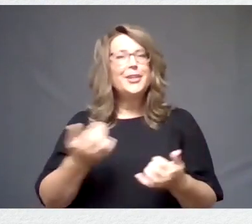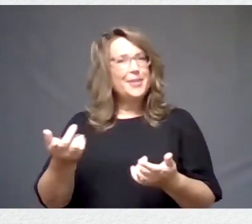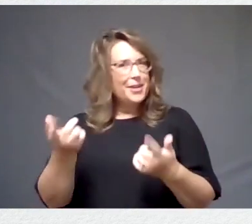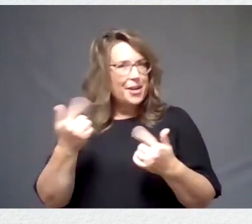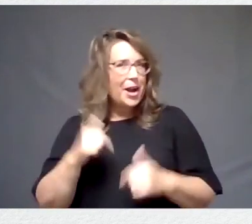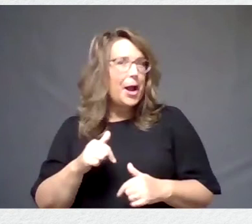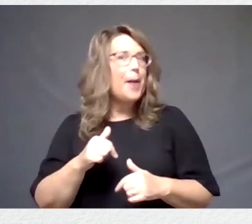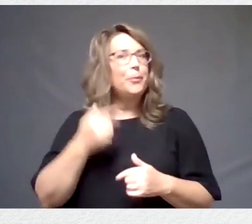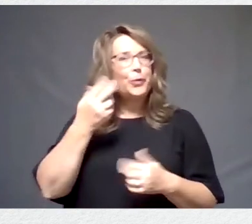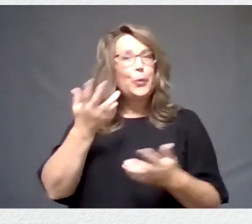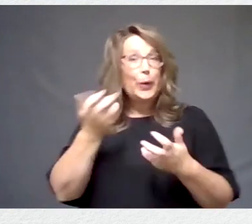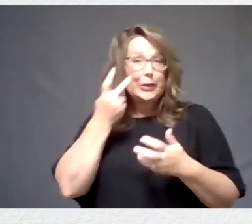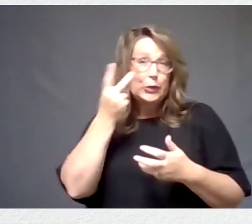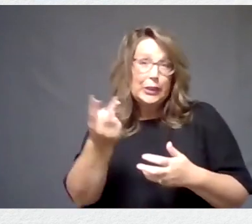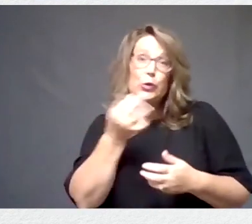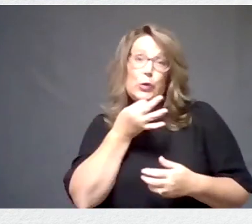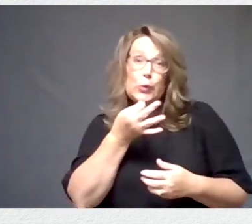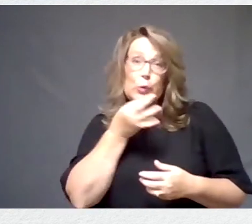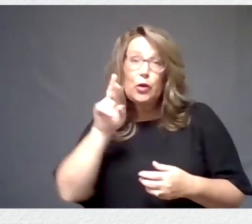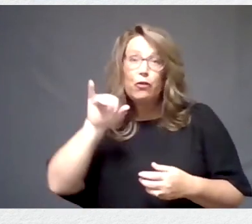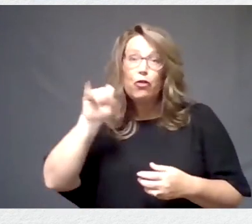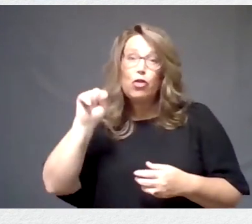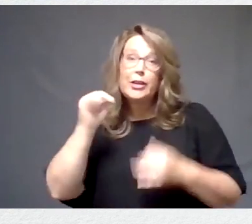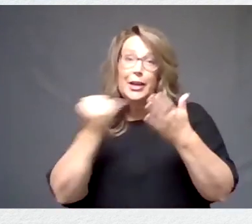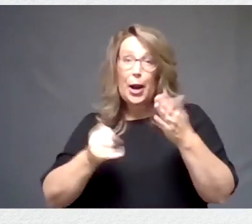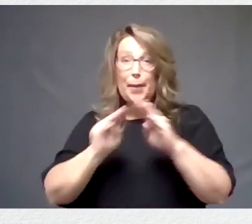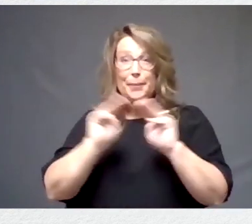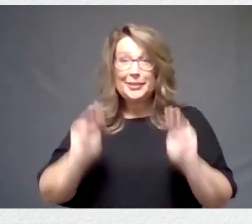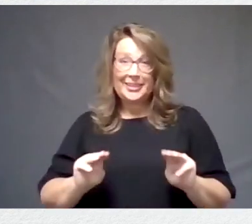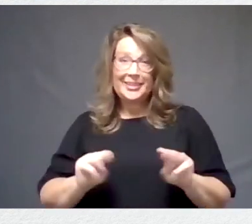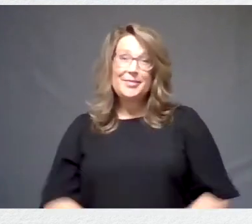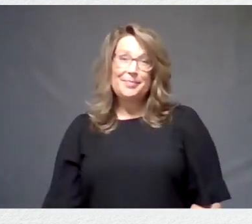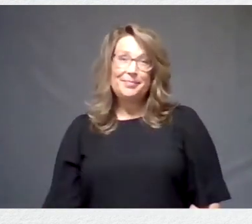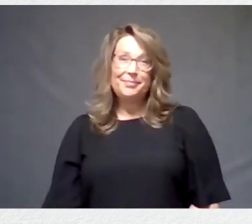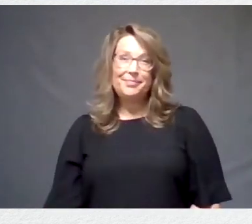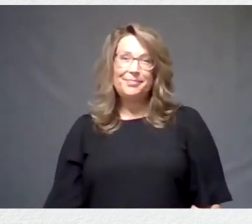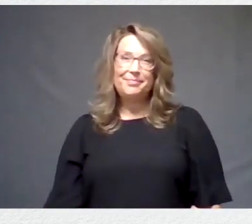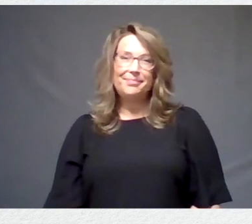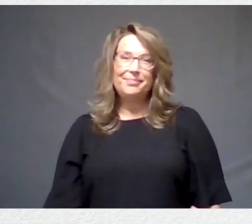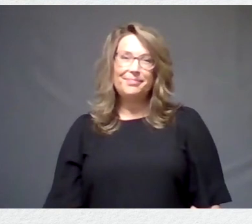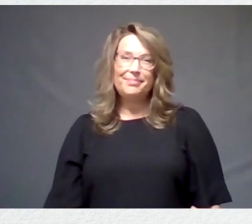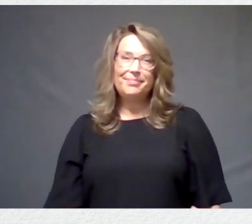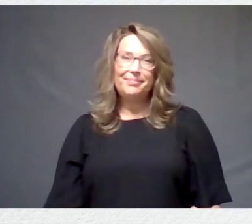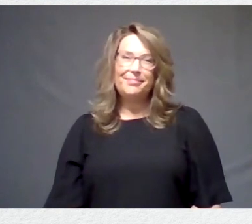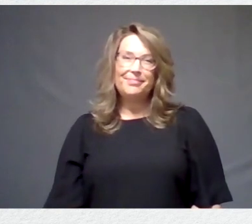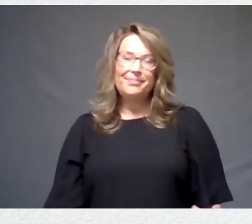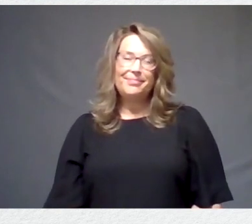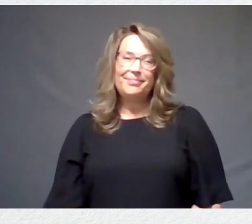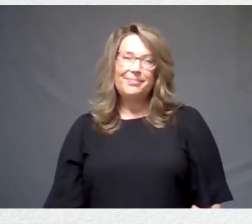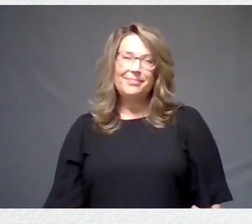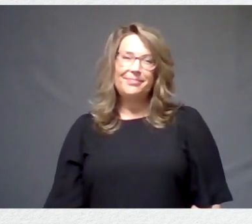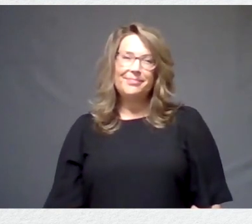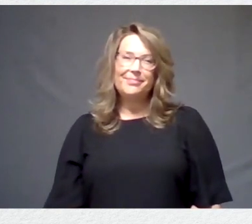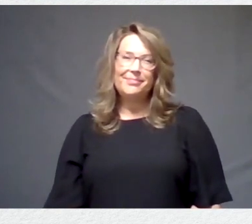Museum very soon. Gracias por acompañarnos el día de hoy en la hora de cuentos del Museo Frist. Nos veremos muy pronto.